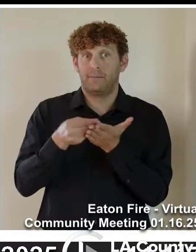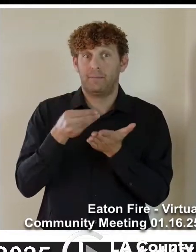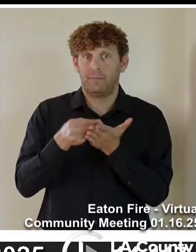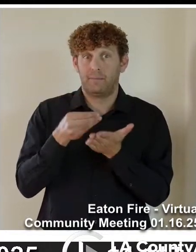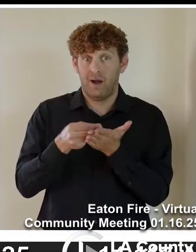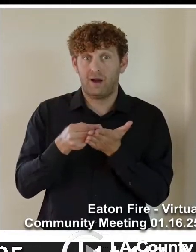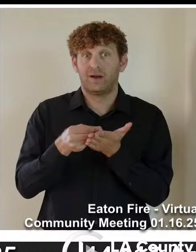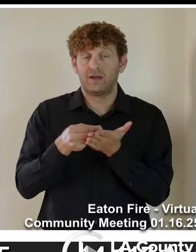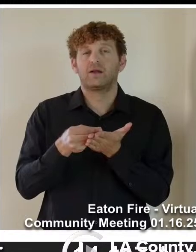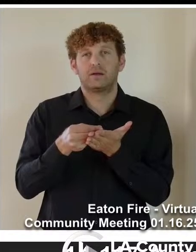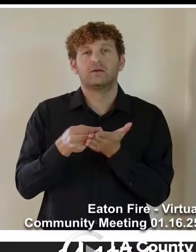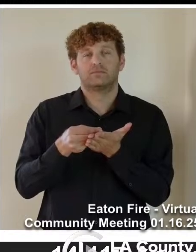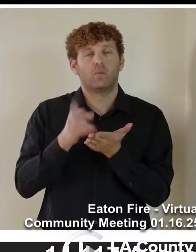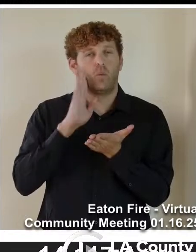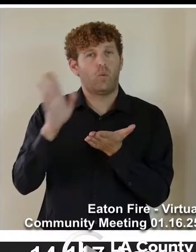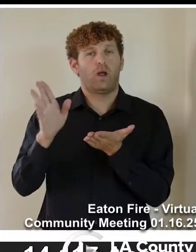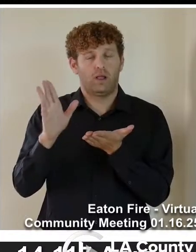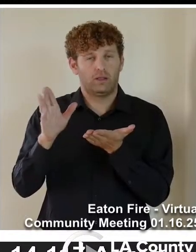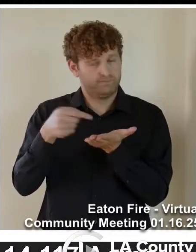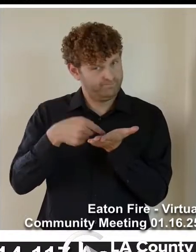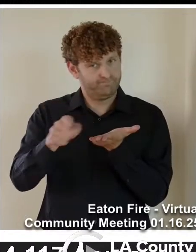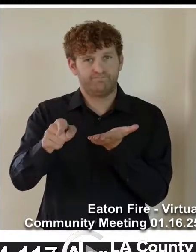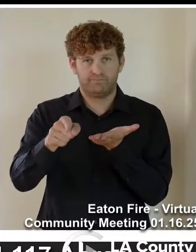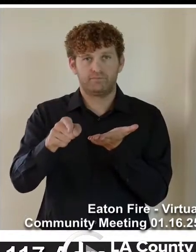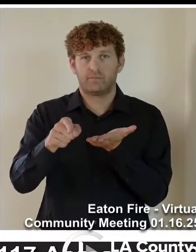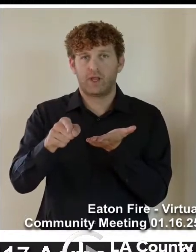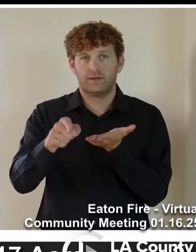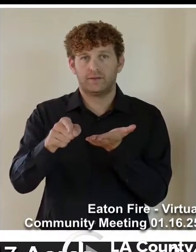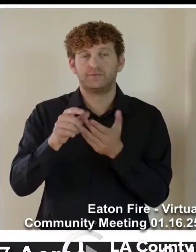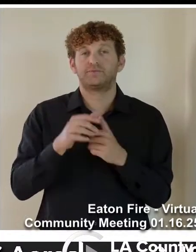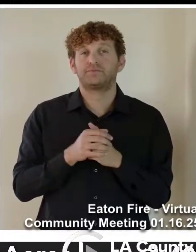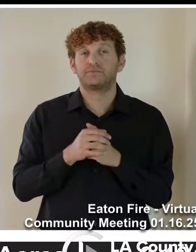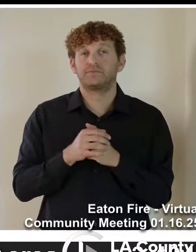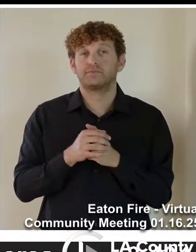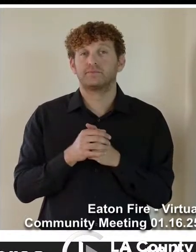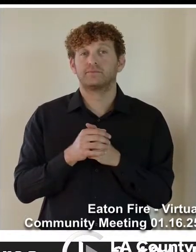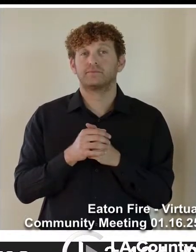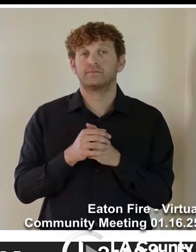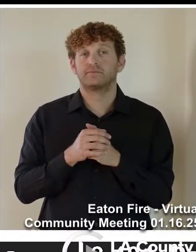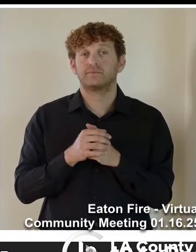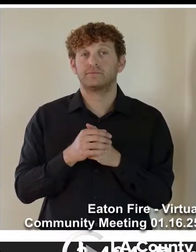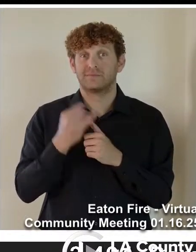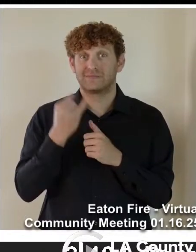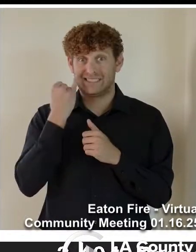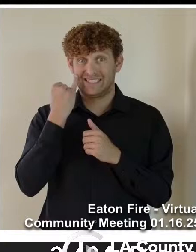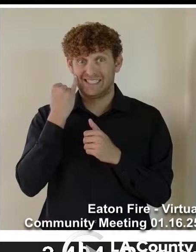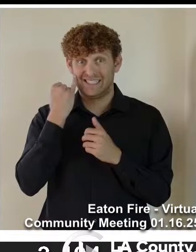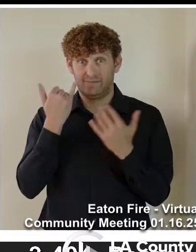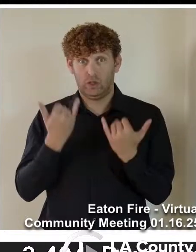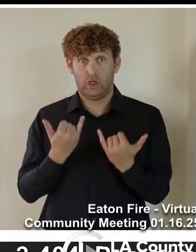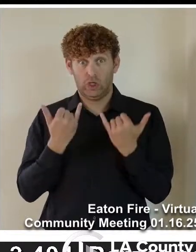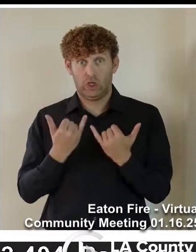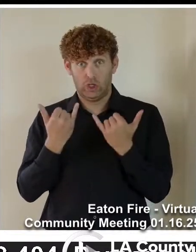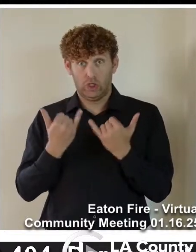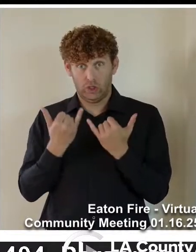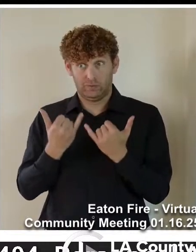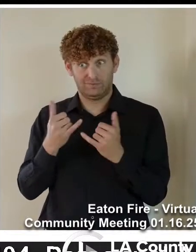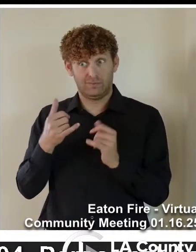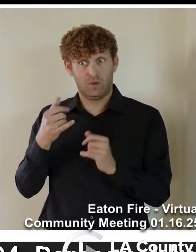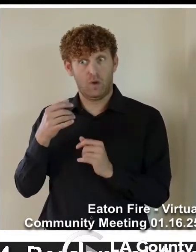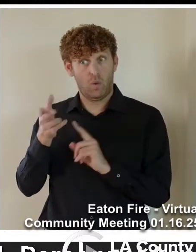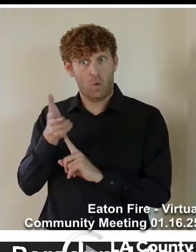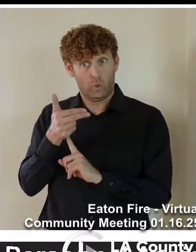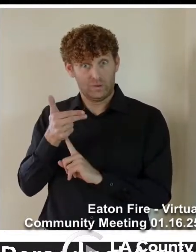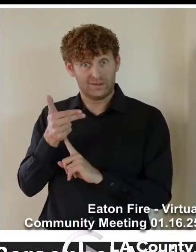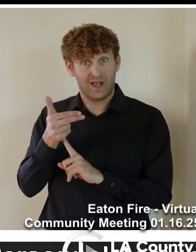hotel, okay? If you are currently staying in a hotel and you have not yet received a notification that says you